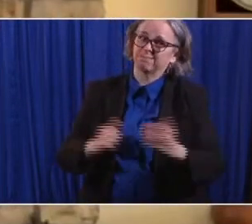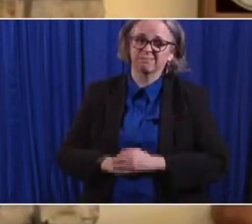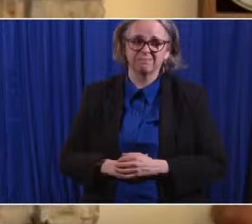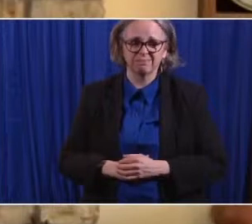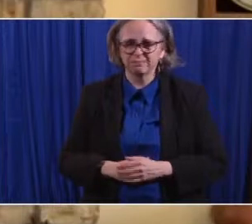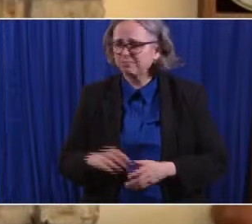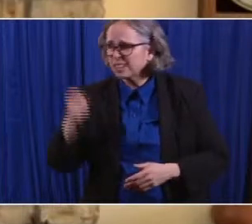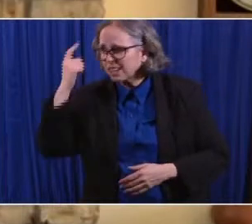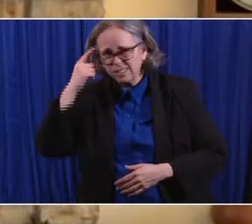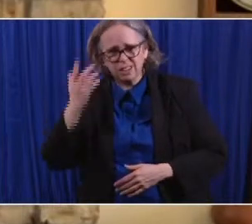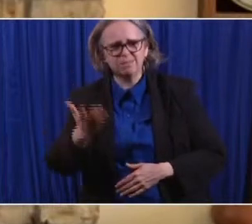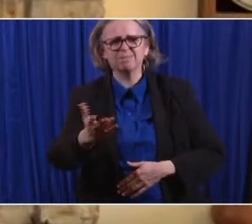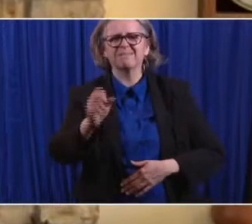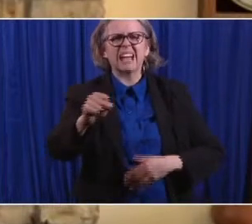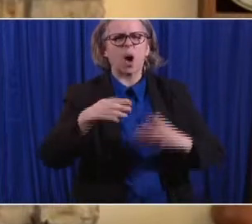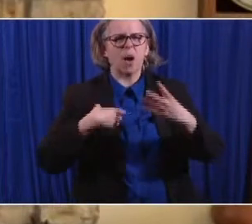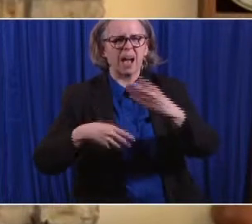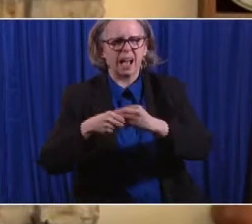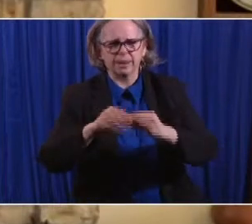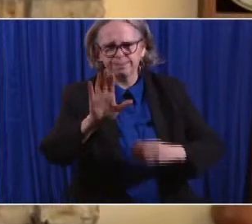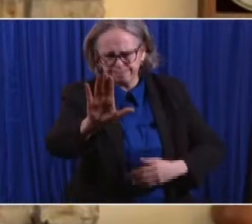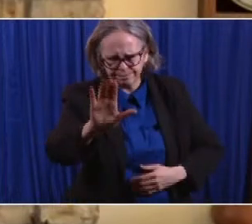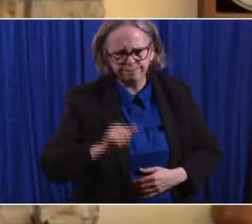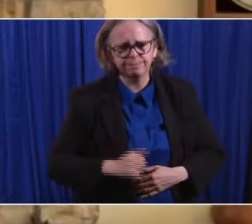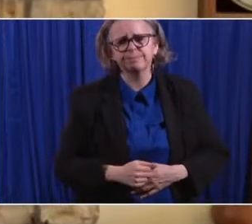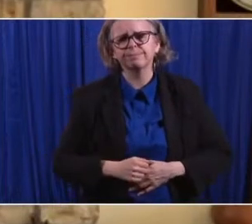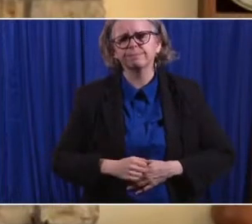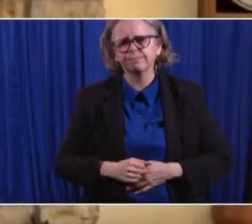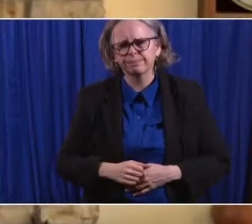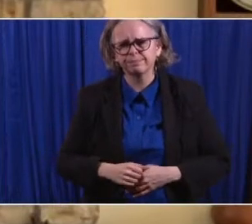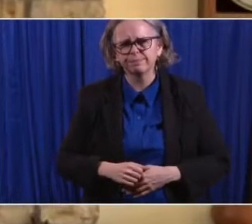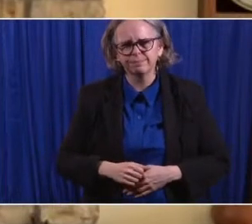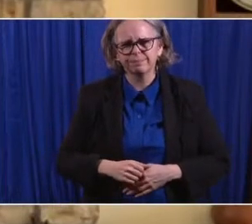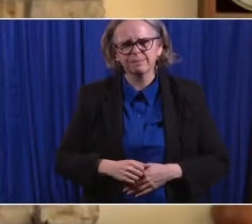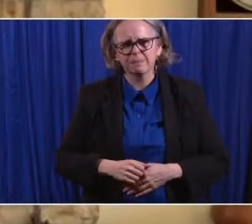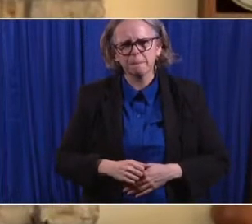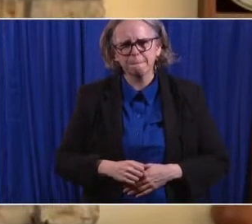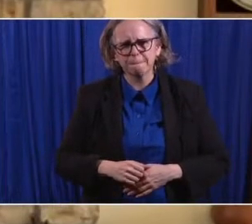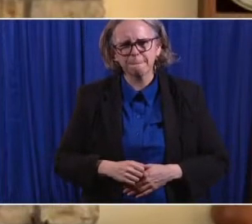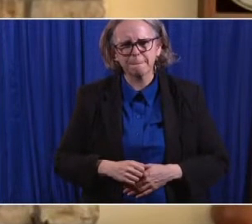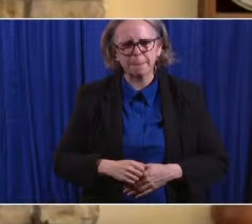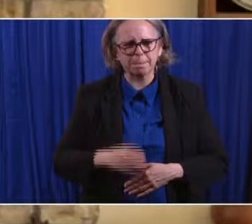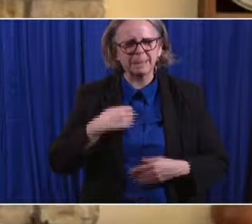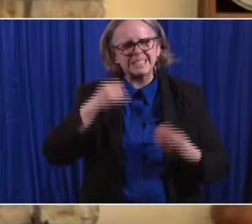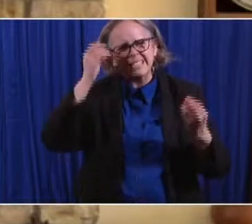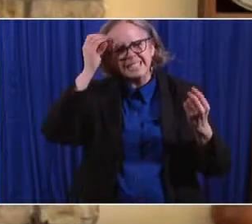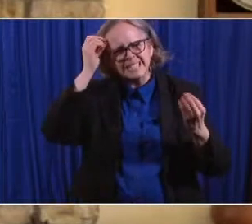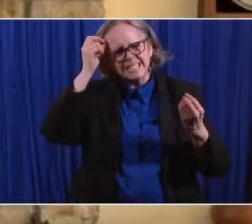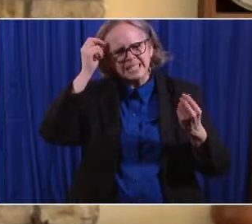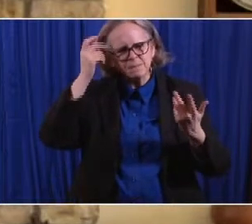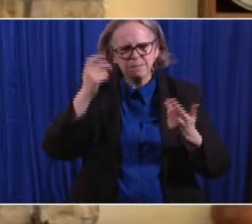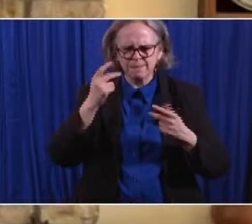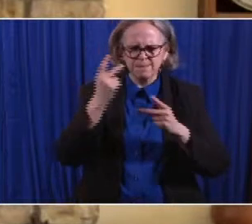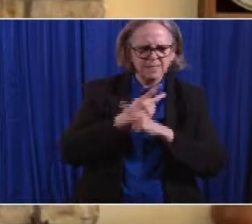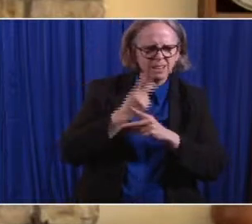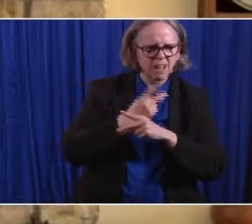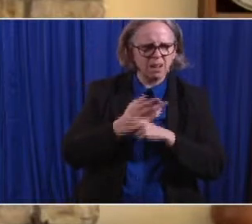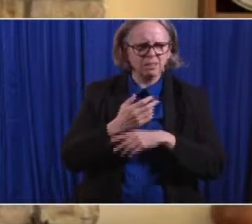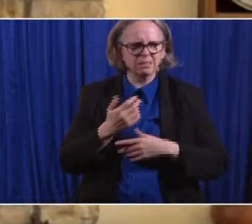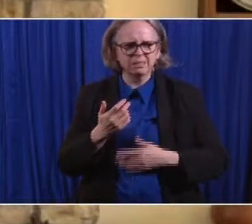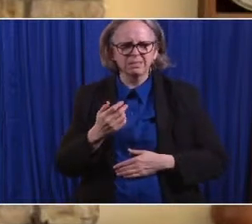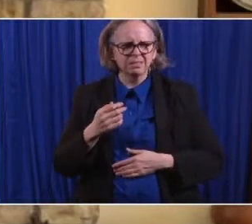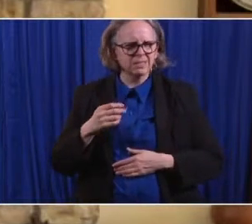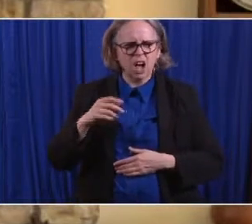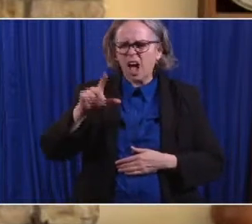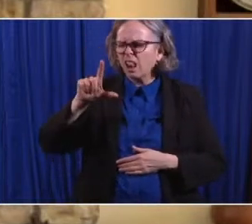of the things we are looking at, are there logical places where one shot, makes